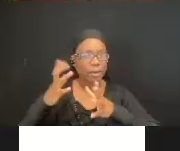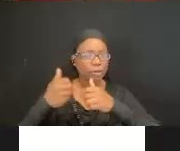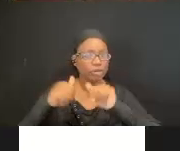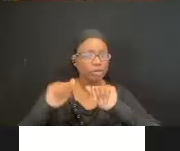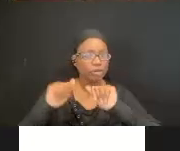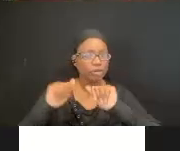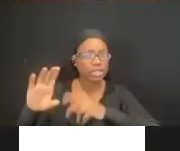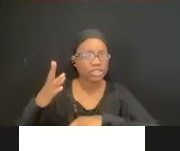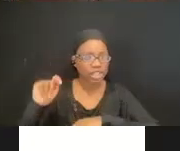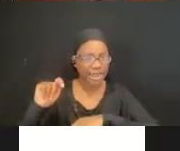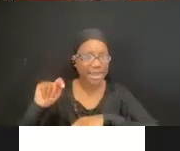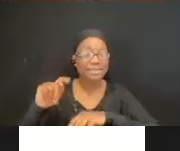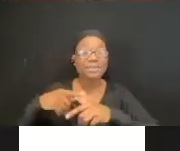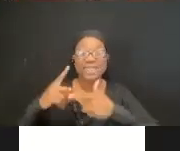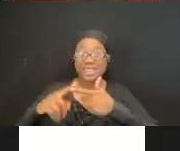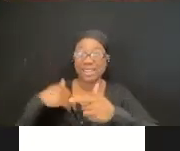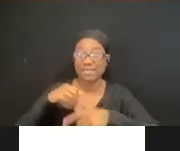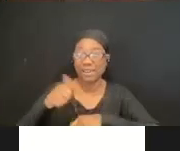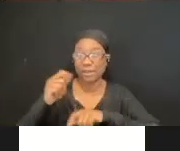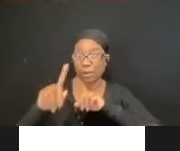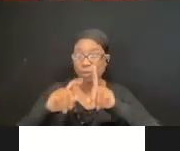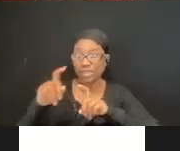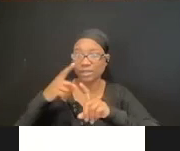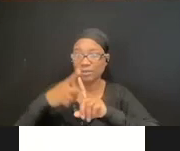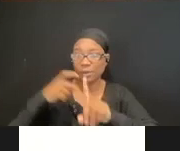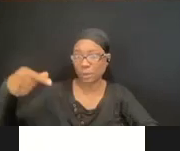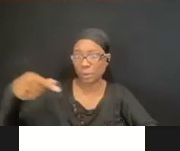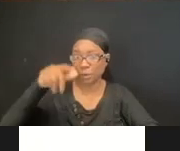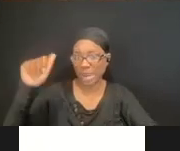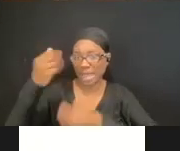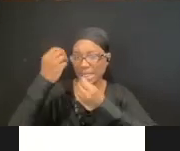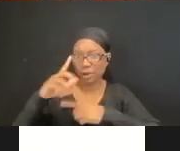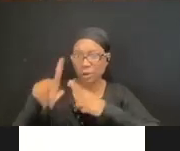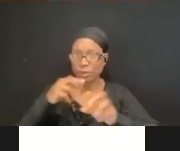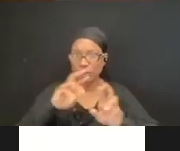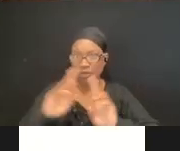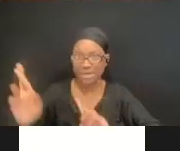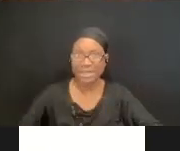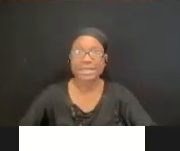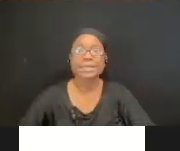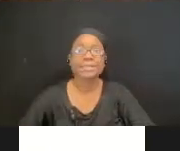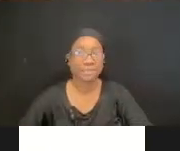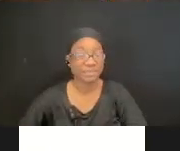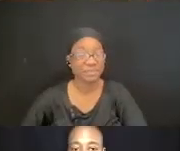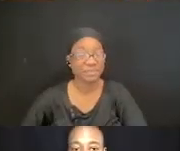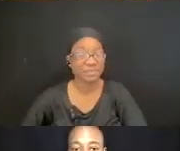And then when you're ready, there's another question in the Q&A. So just let me know. I'm ready.